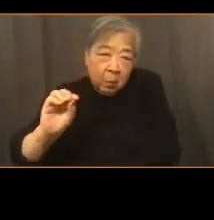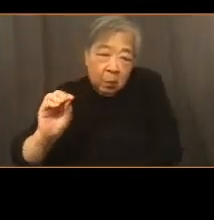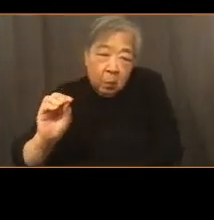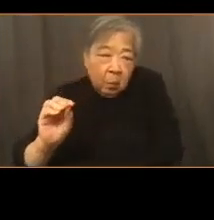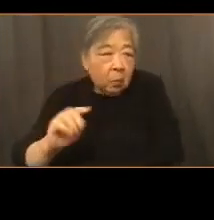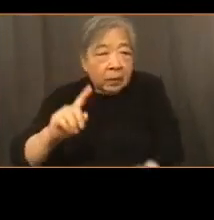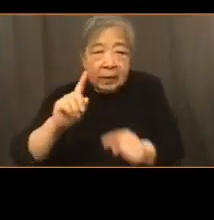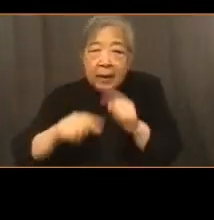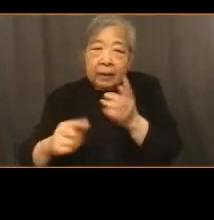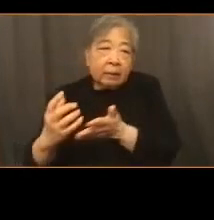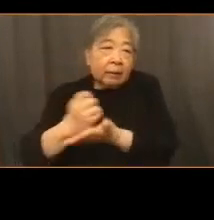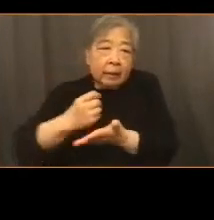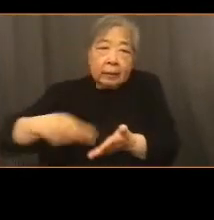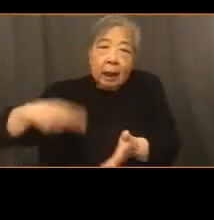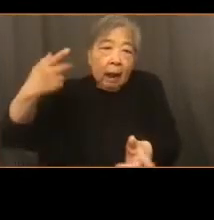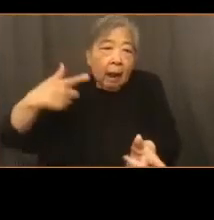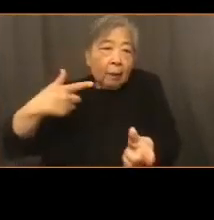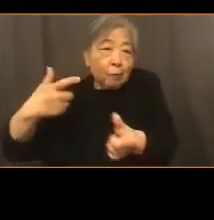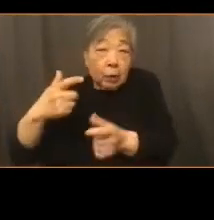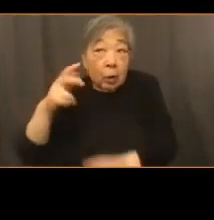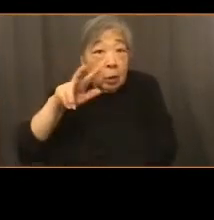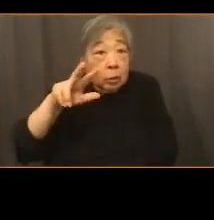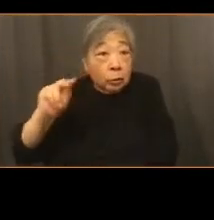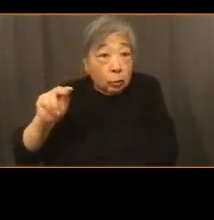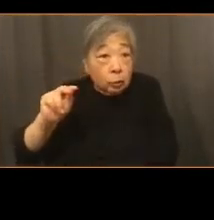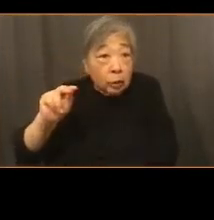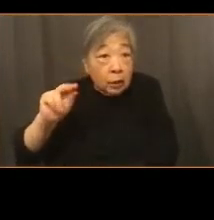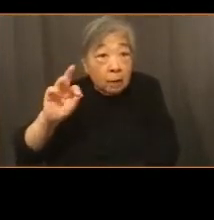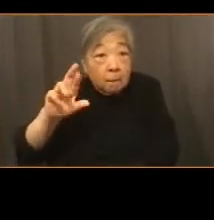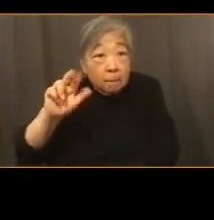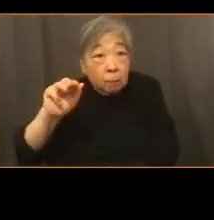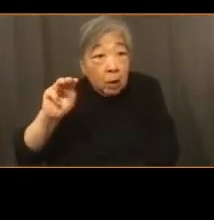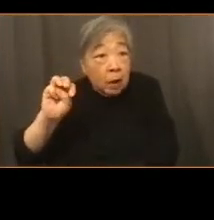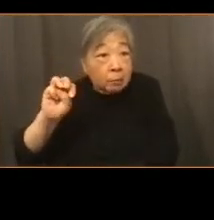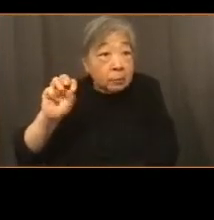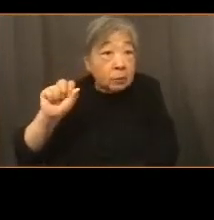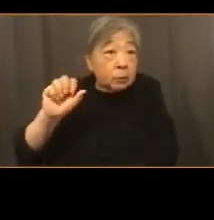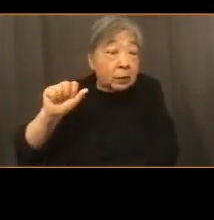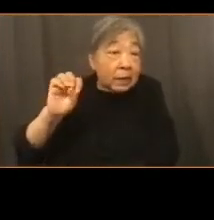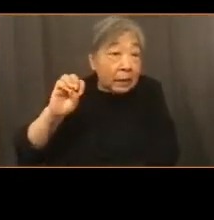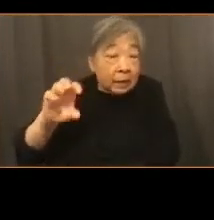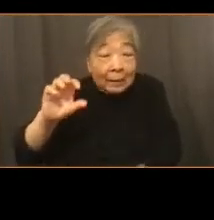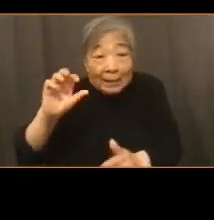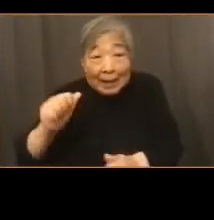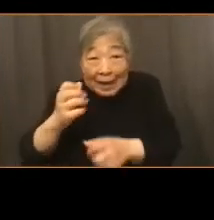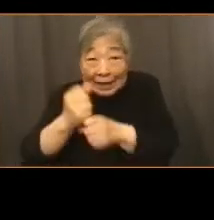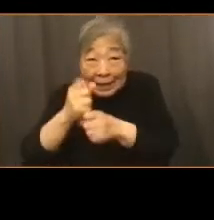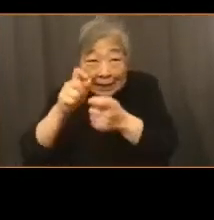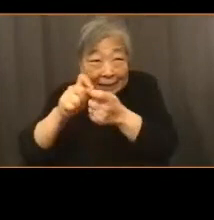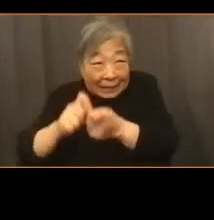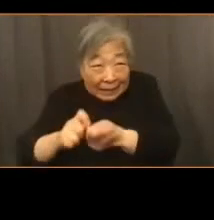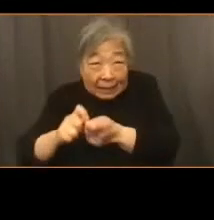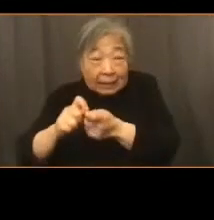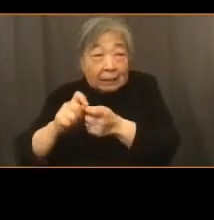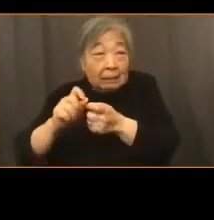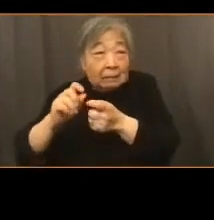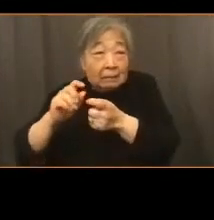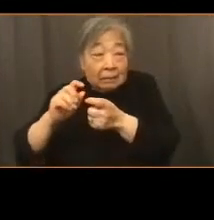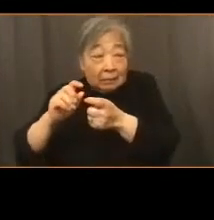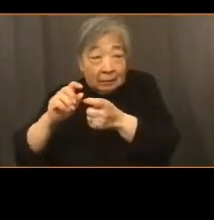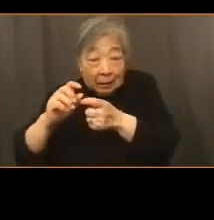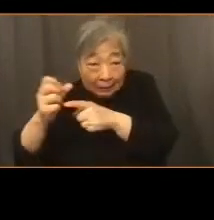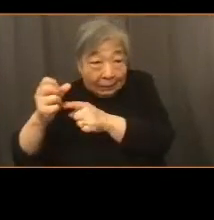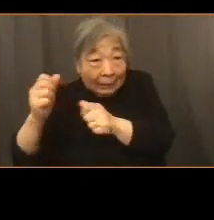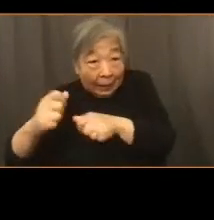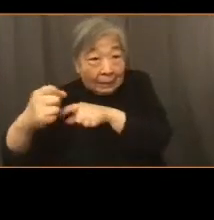like 30 frames a second or 60 frames a second kind of videos and get all that data down to Earth. There are a couple of challenges there.